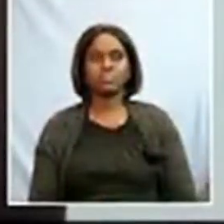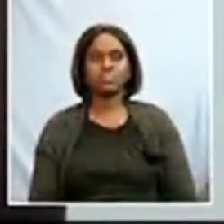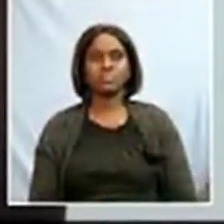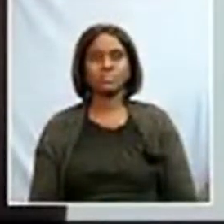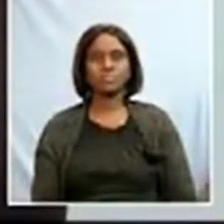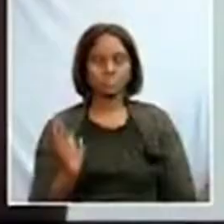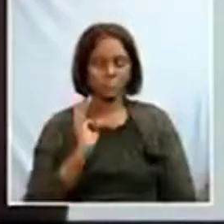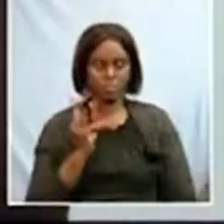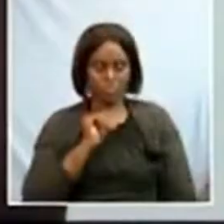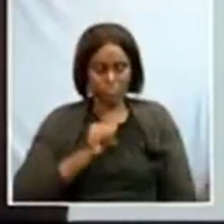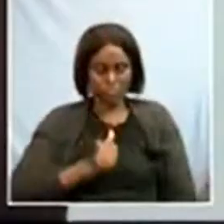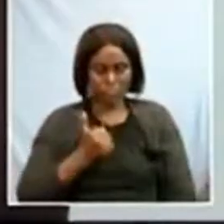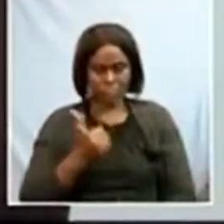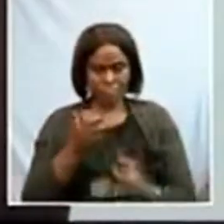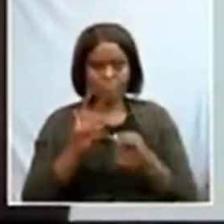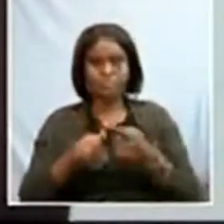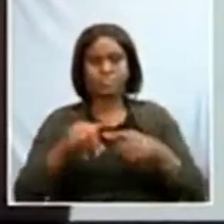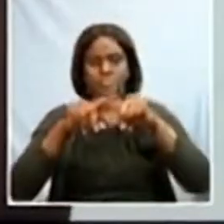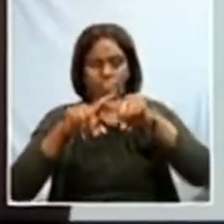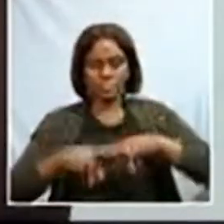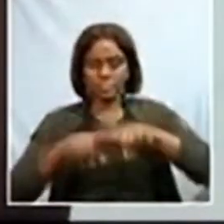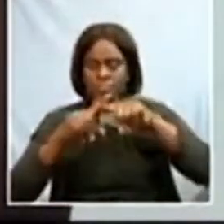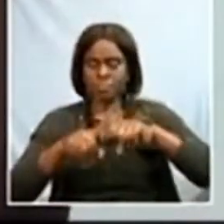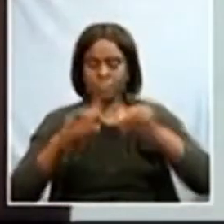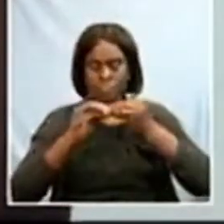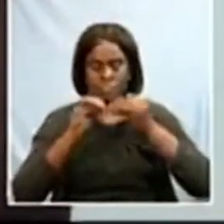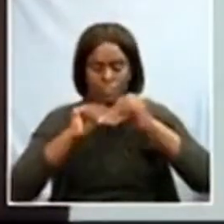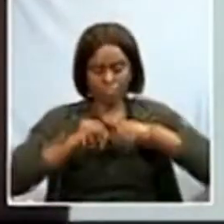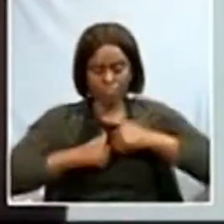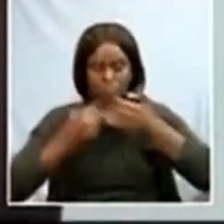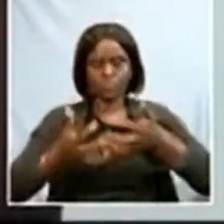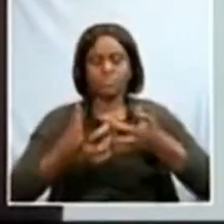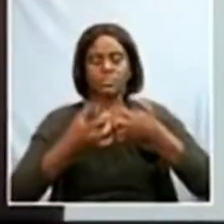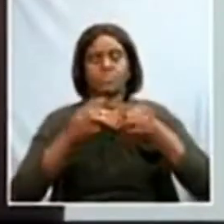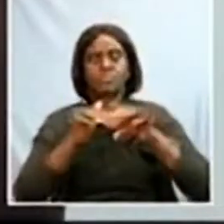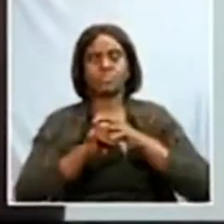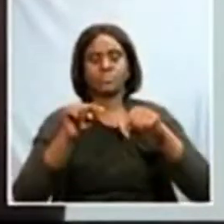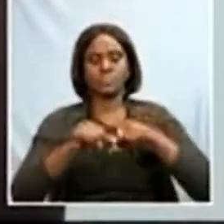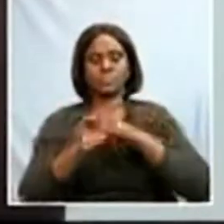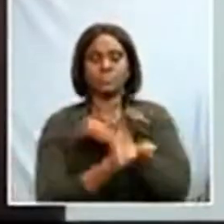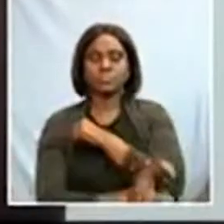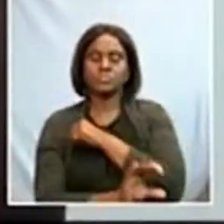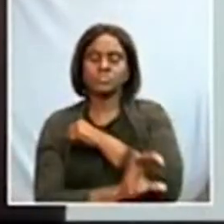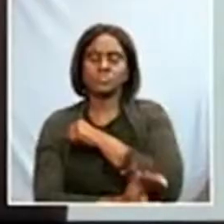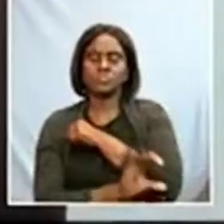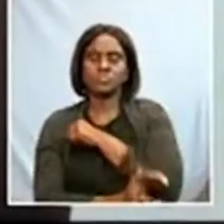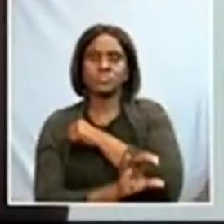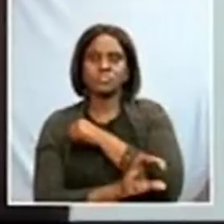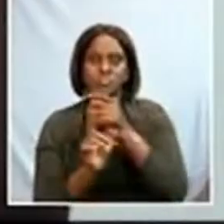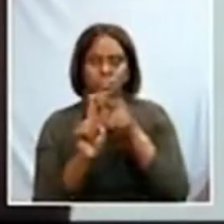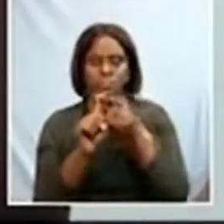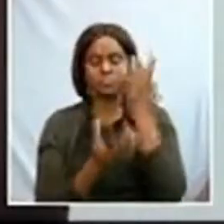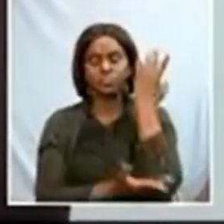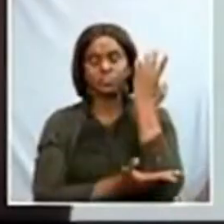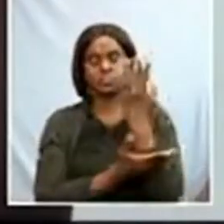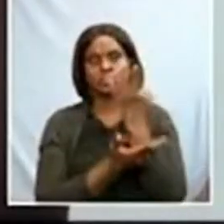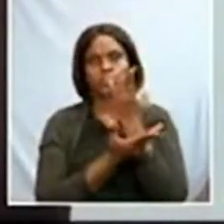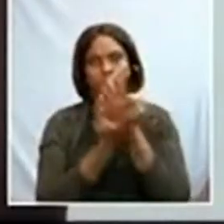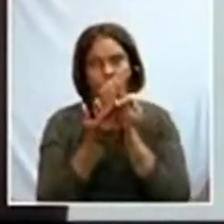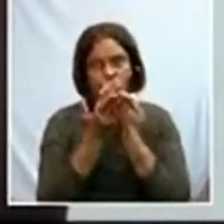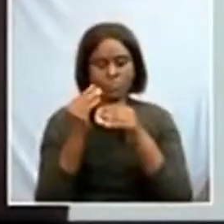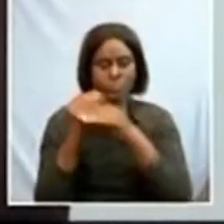so we want to rely on our engineers in this country to improve